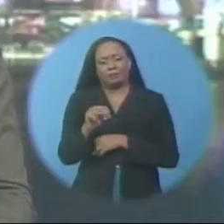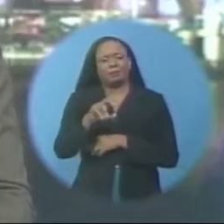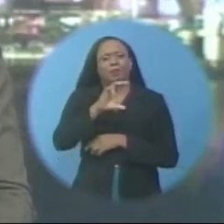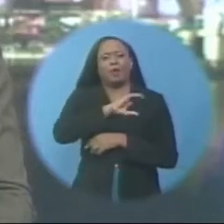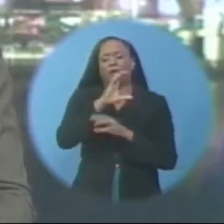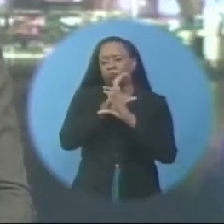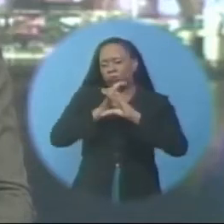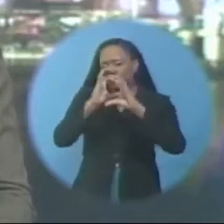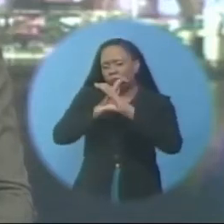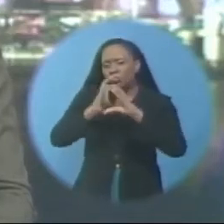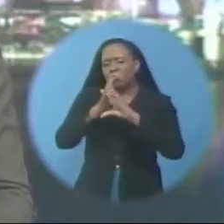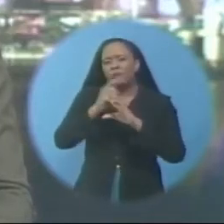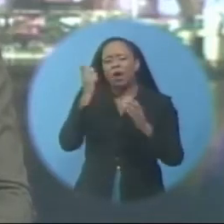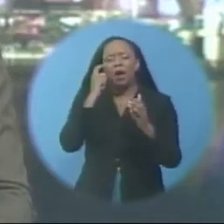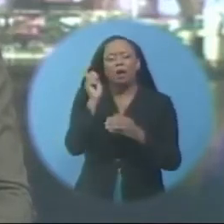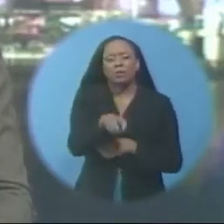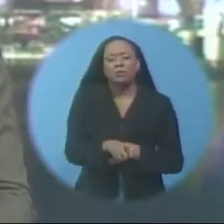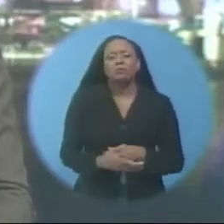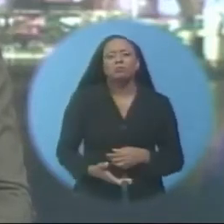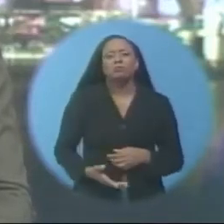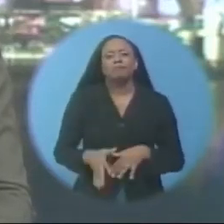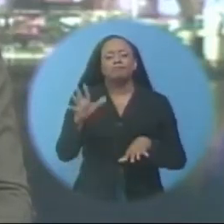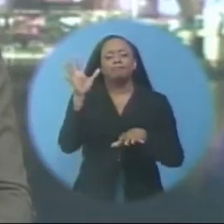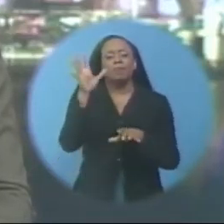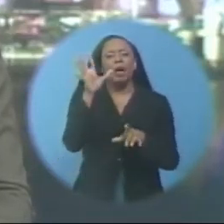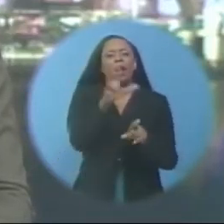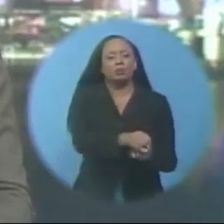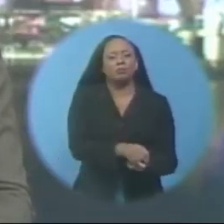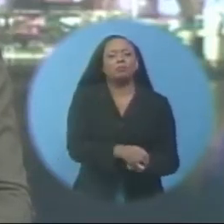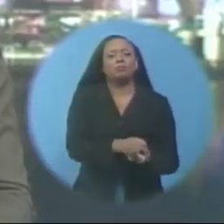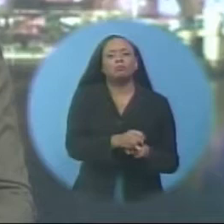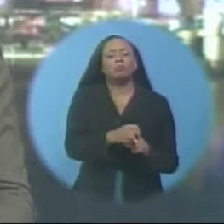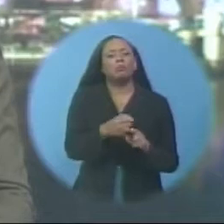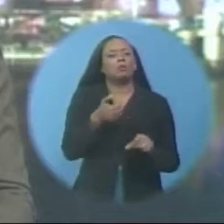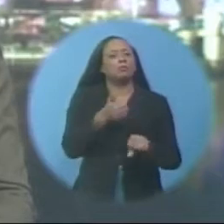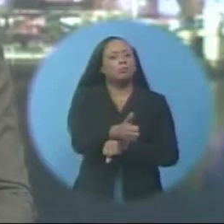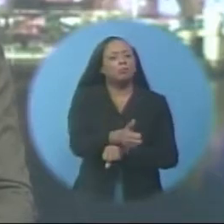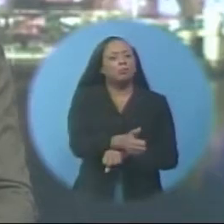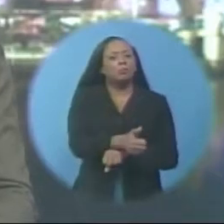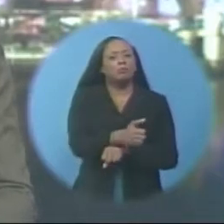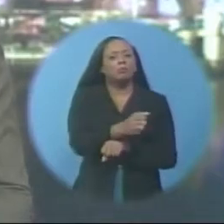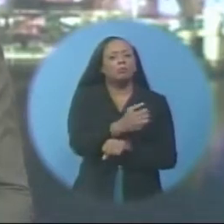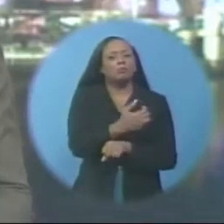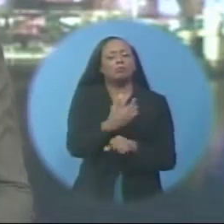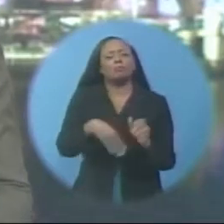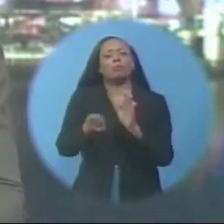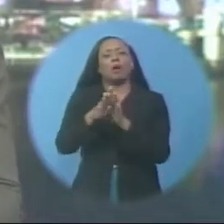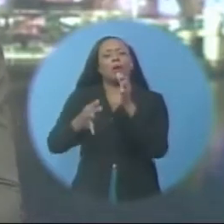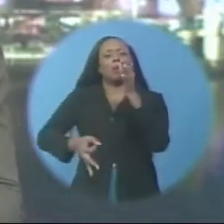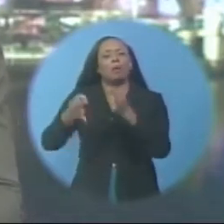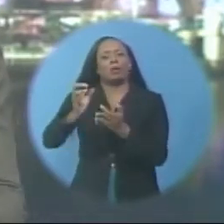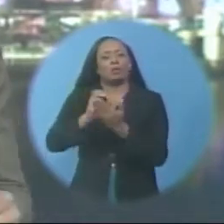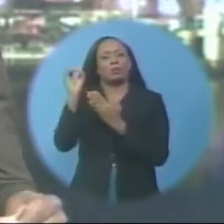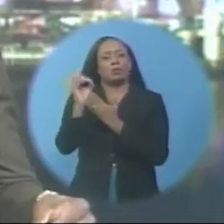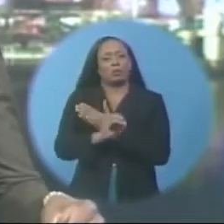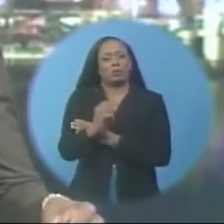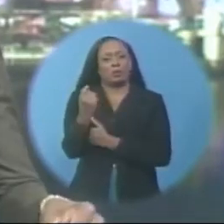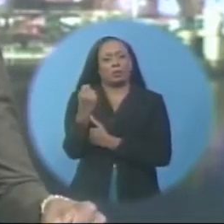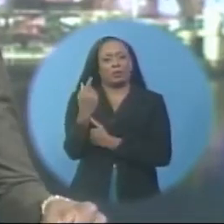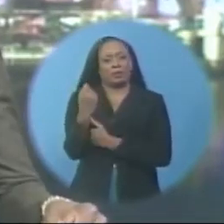and ammunition there. He was arrested and later charged for the offenses. Lowe goes back to court on October 11th.